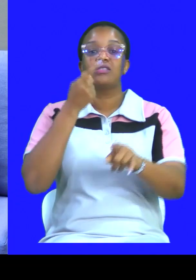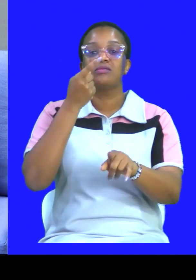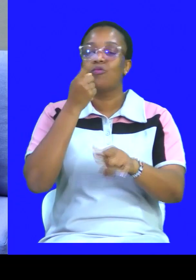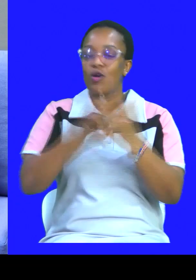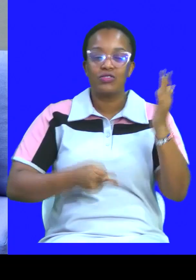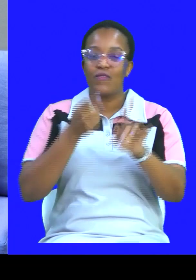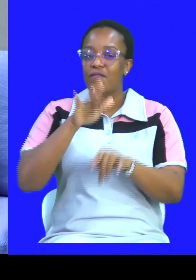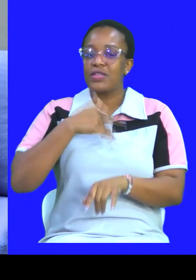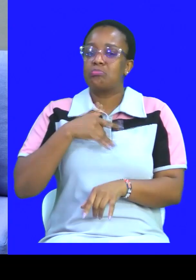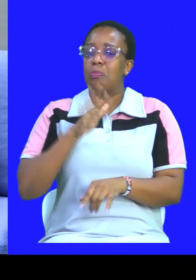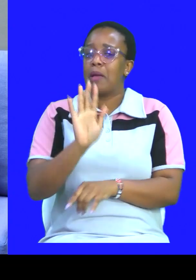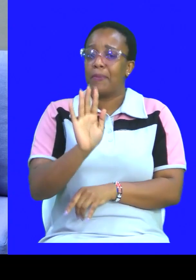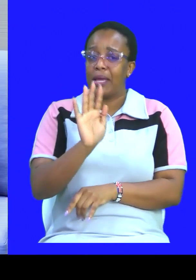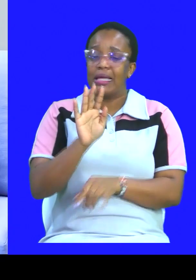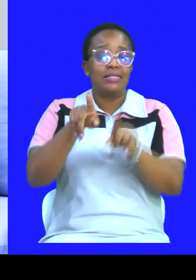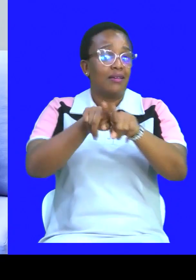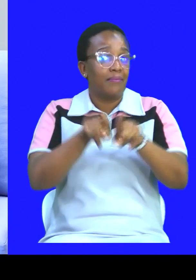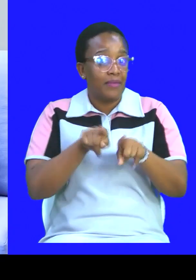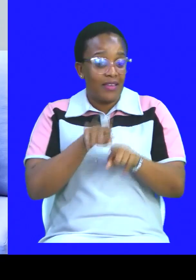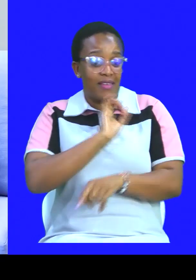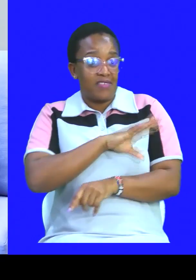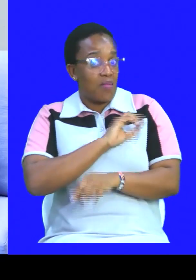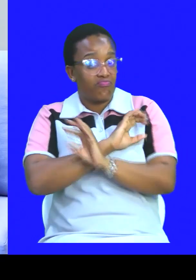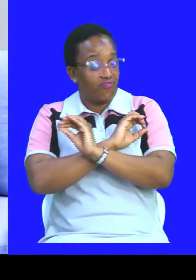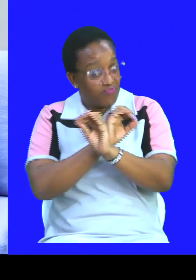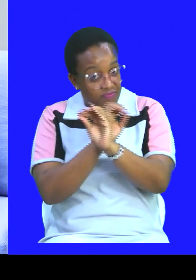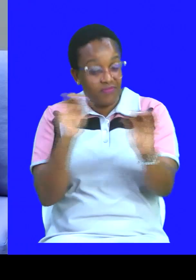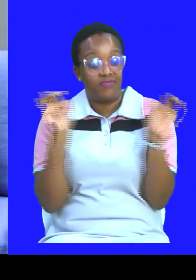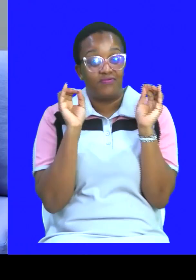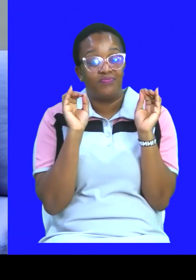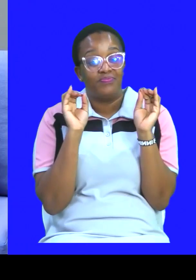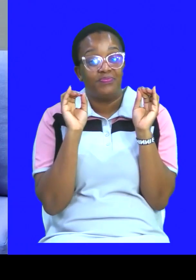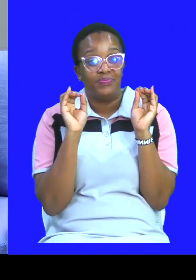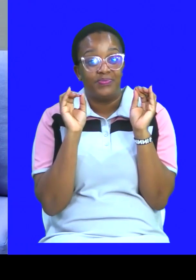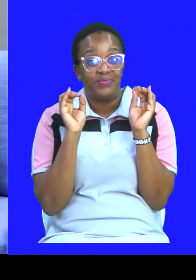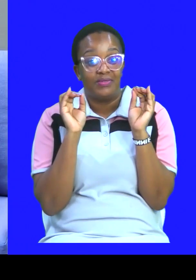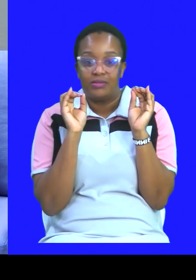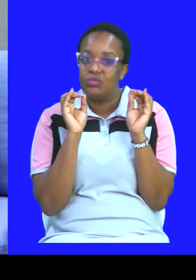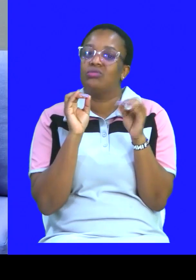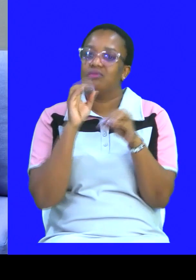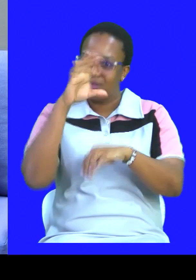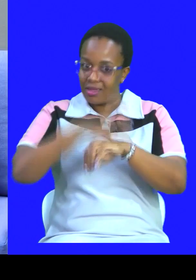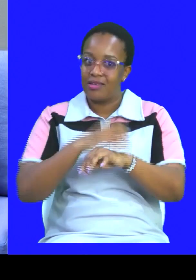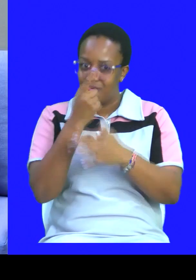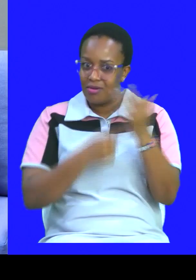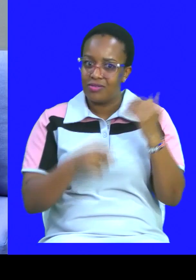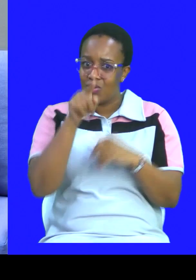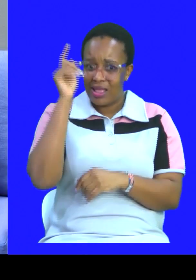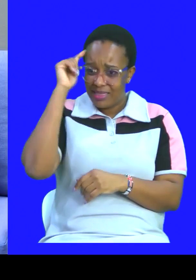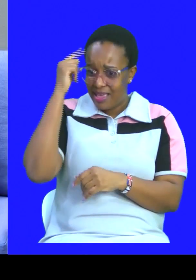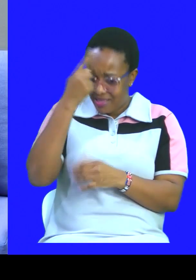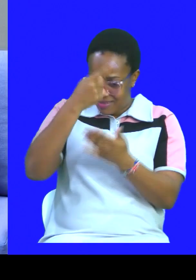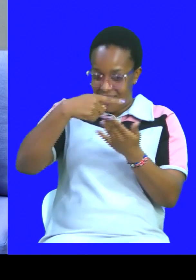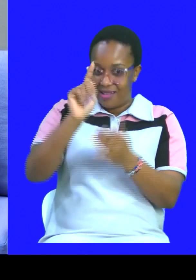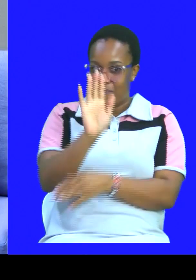is like you. Do not be afraid to acquire what you think is rightly